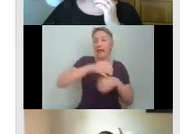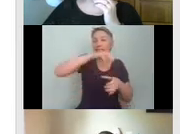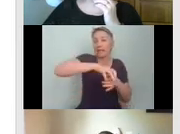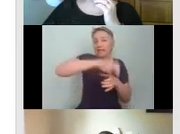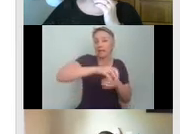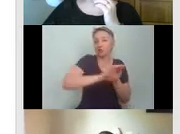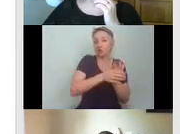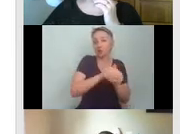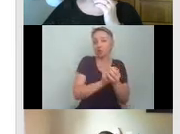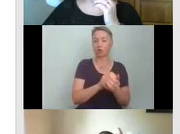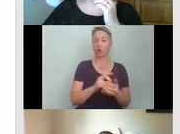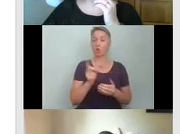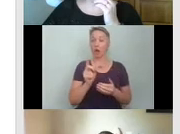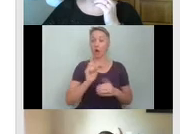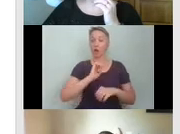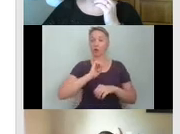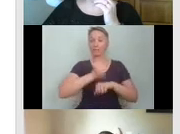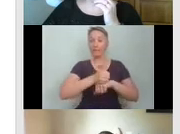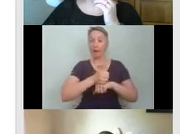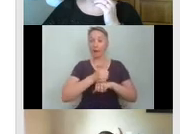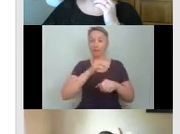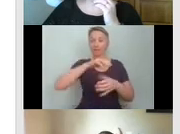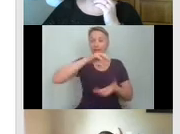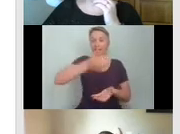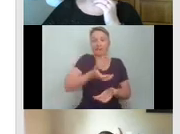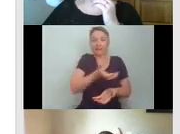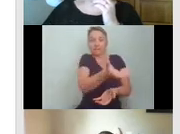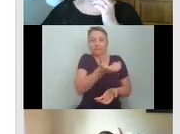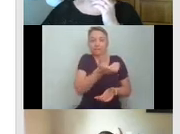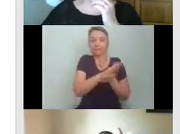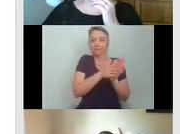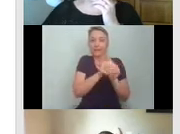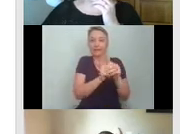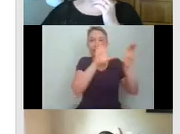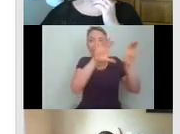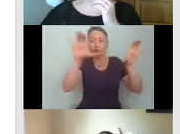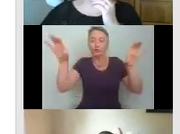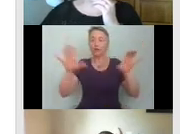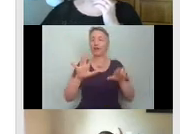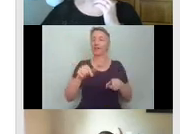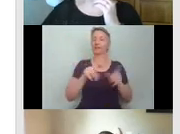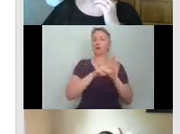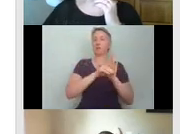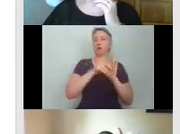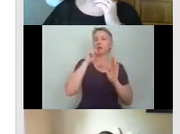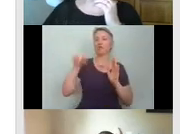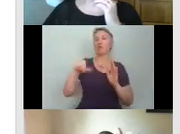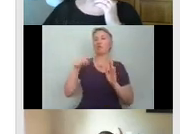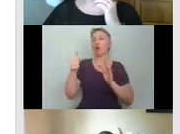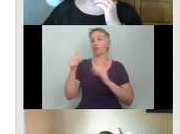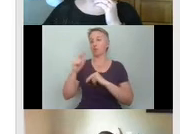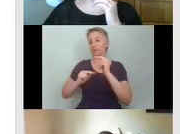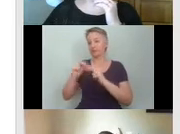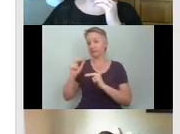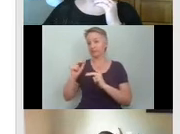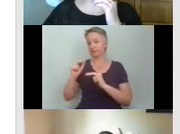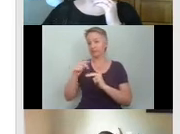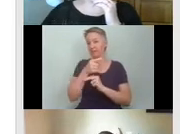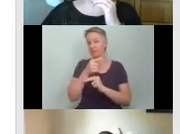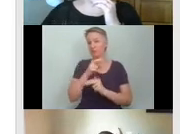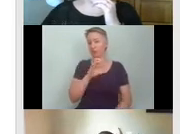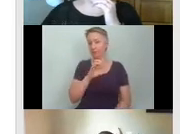going to be placed. And all of that was a prototype for other buildings, you know, on the academic campuses. I know the medical